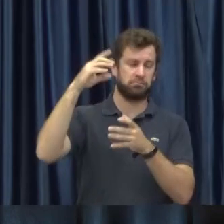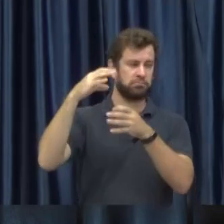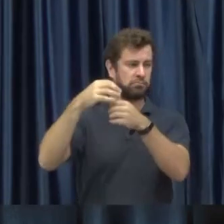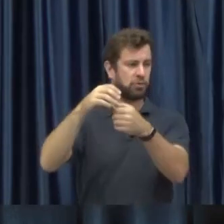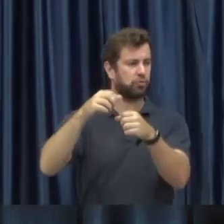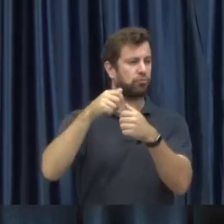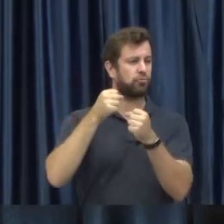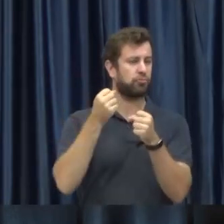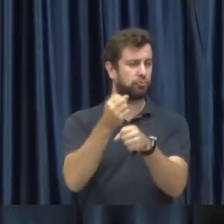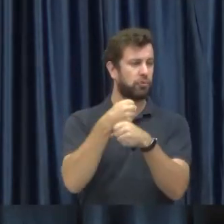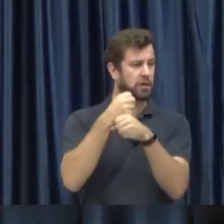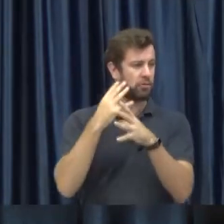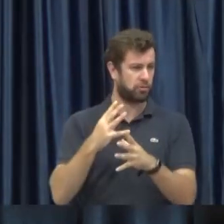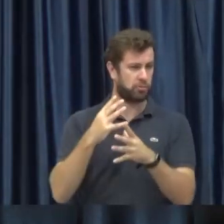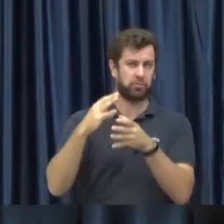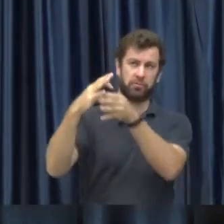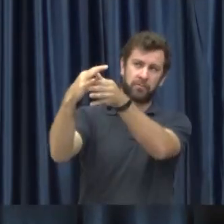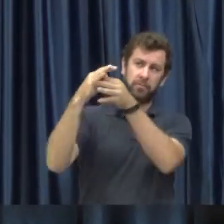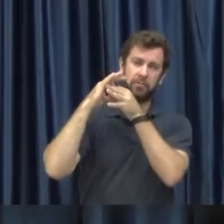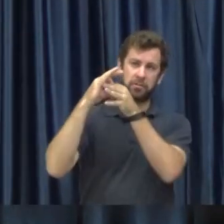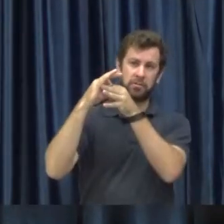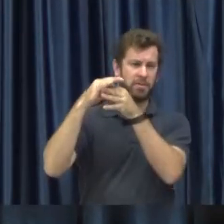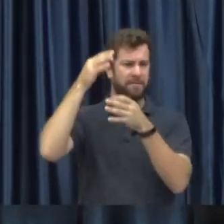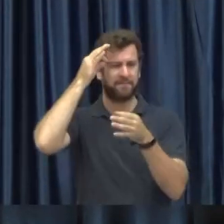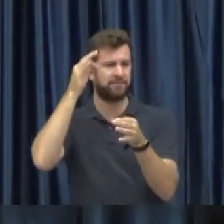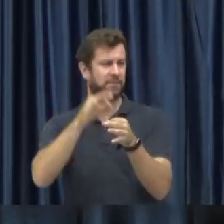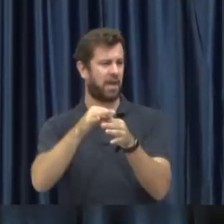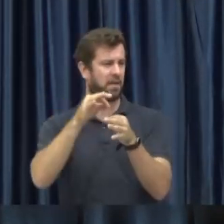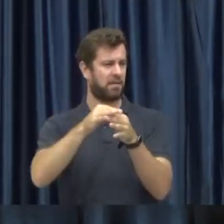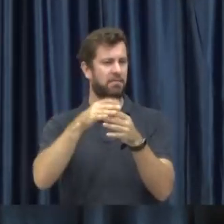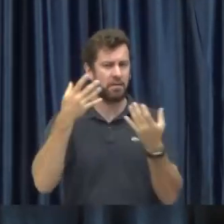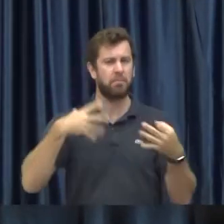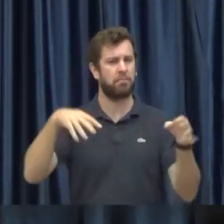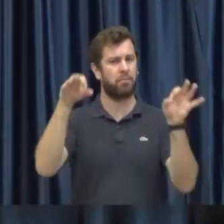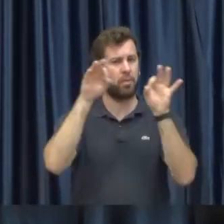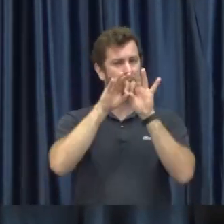the relationship between us and Allah subhanahu wa ta'ala.